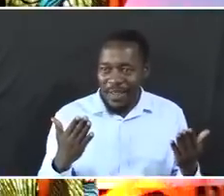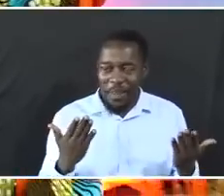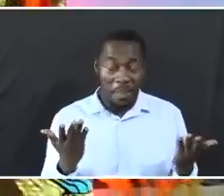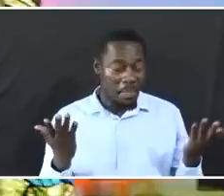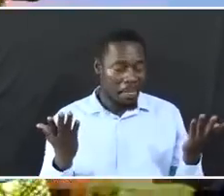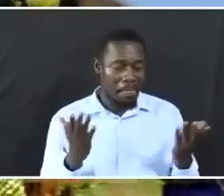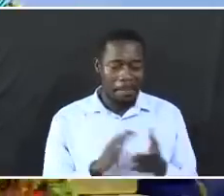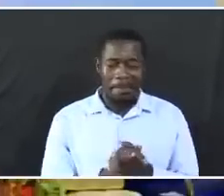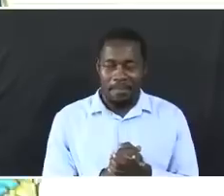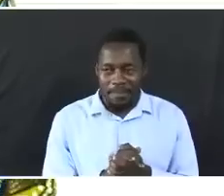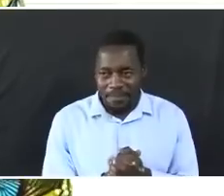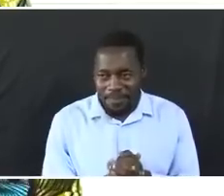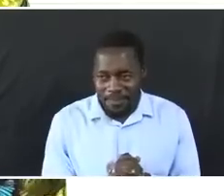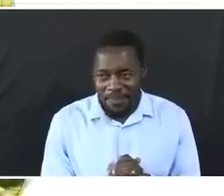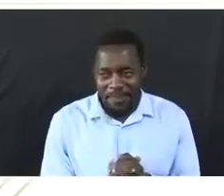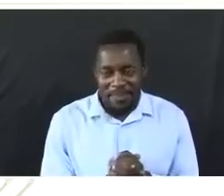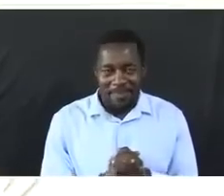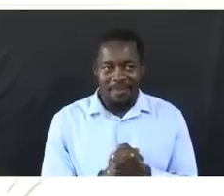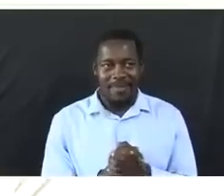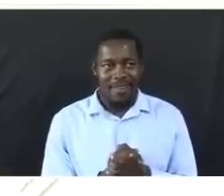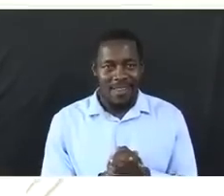Meshach, and Abednego,